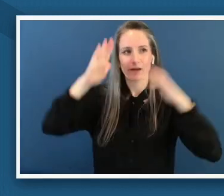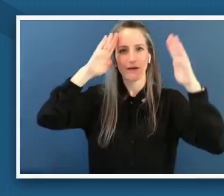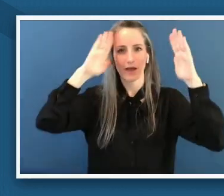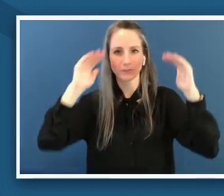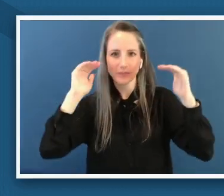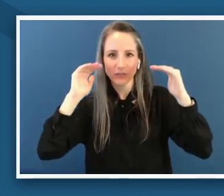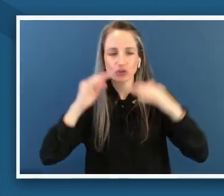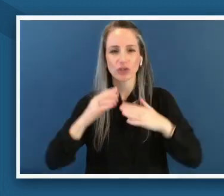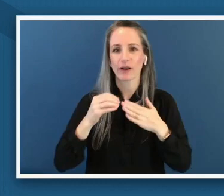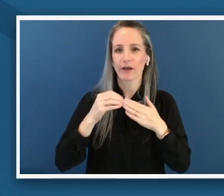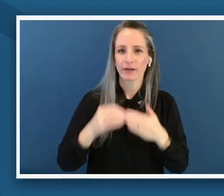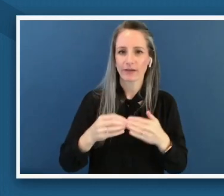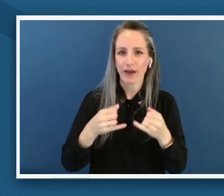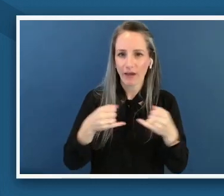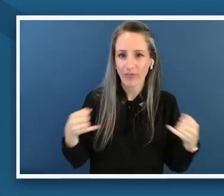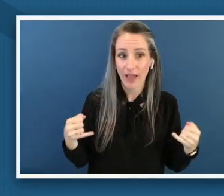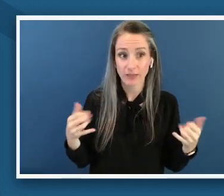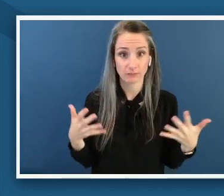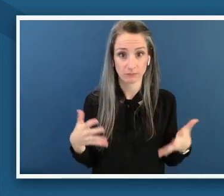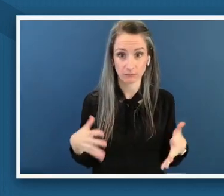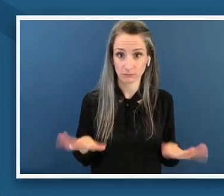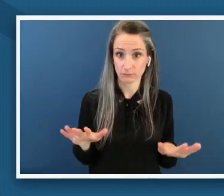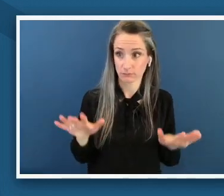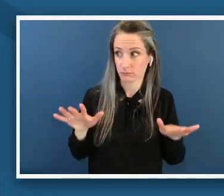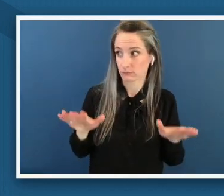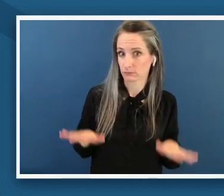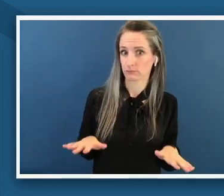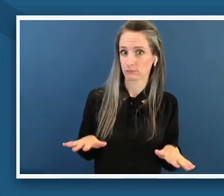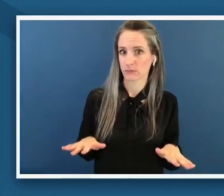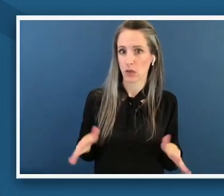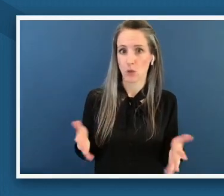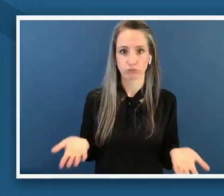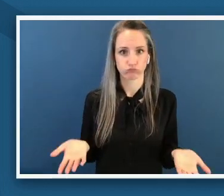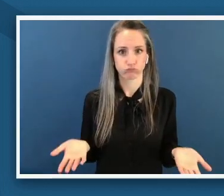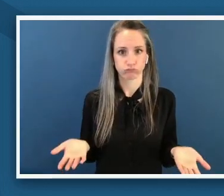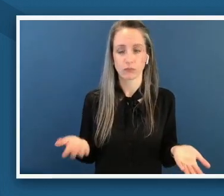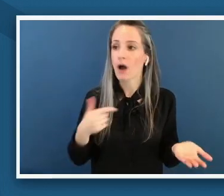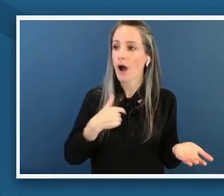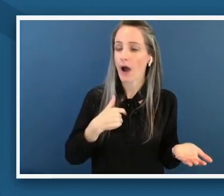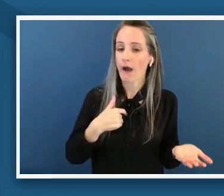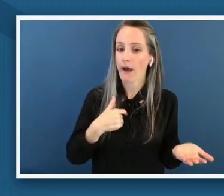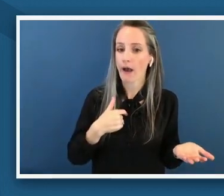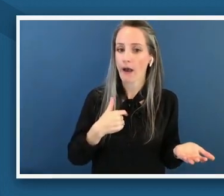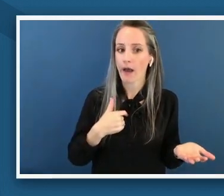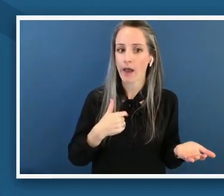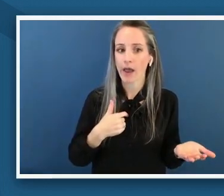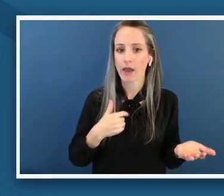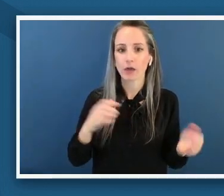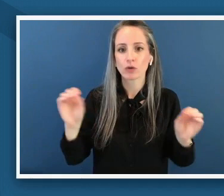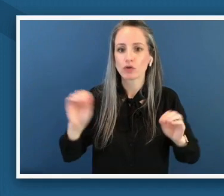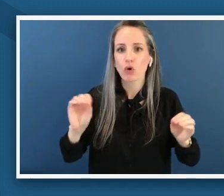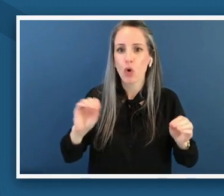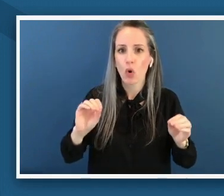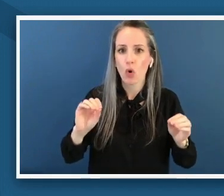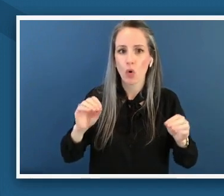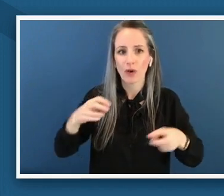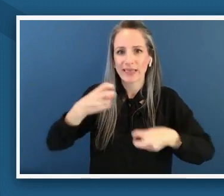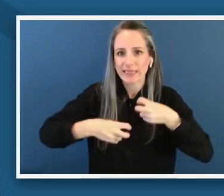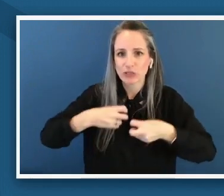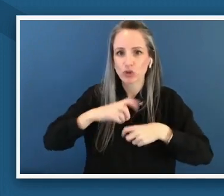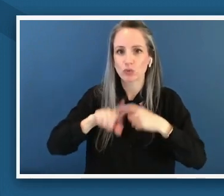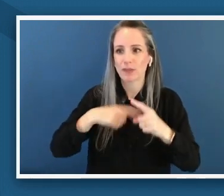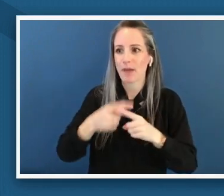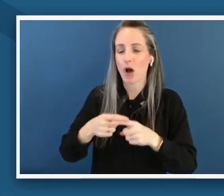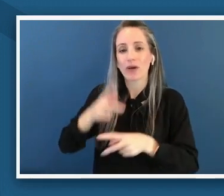been established, I no longer have to worry about, there's no issues of Miss Floyd holding kids accountable for certain